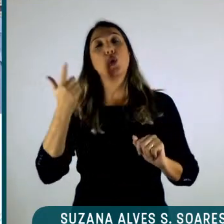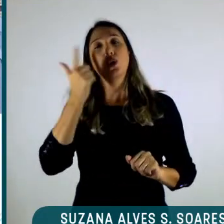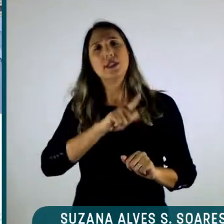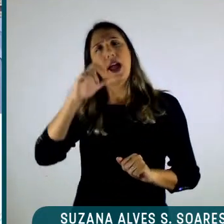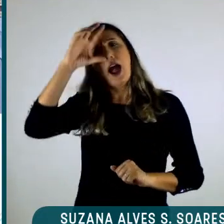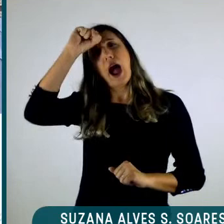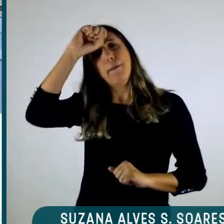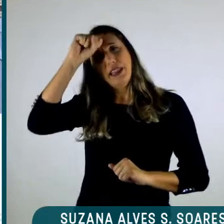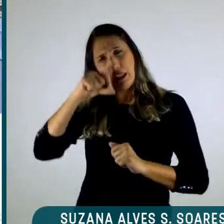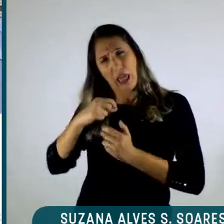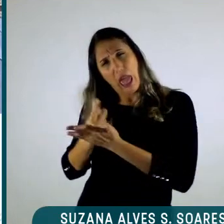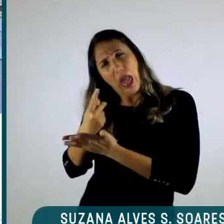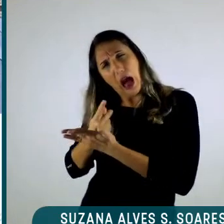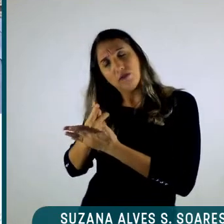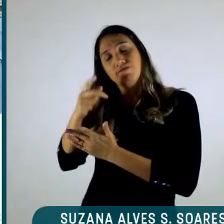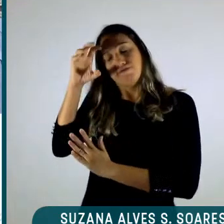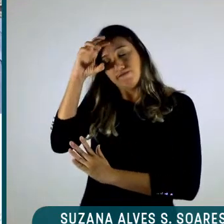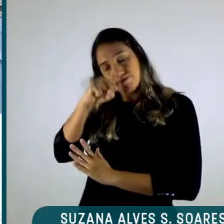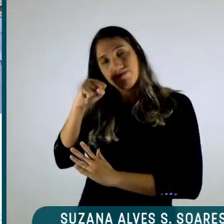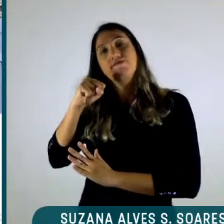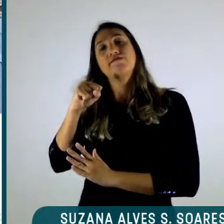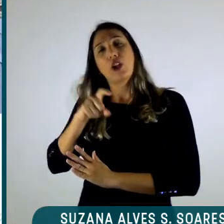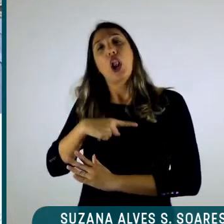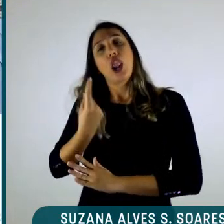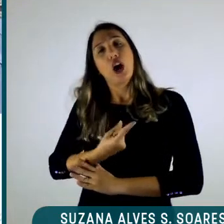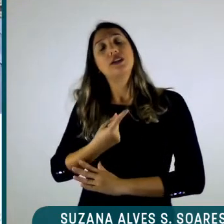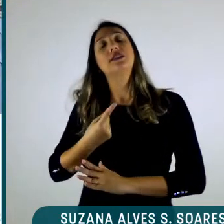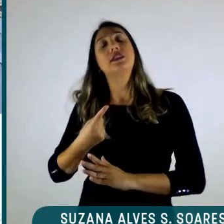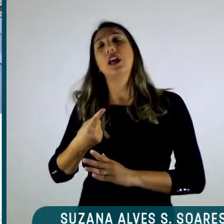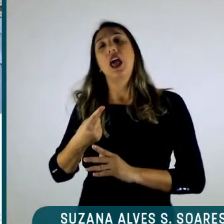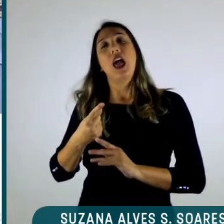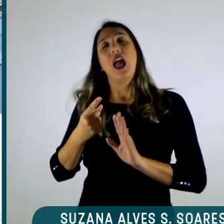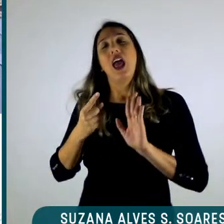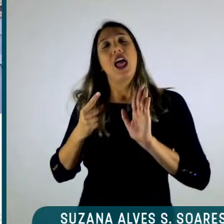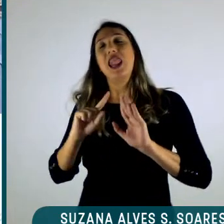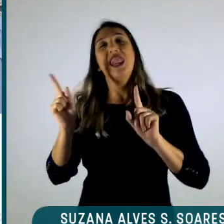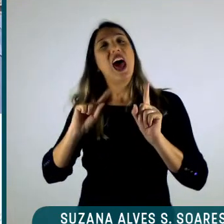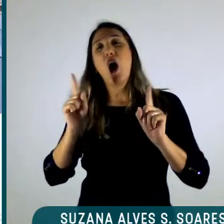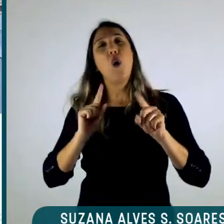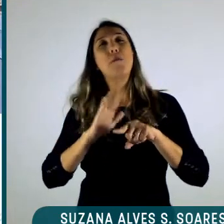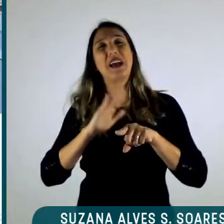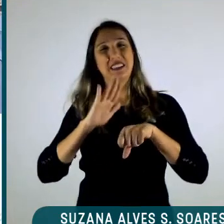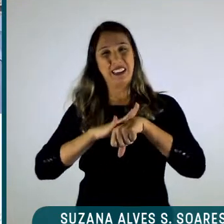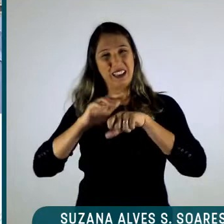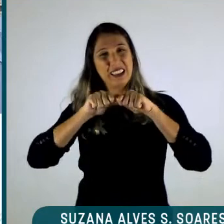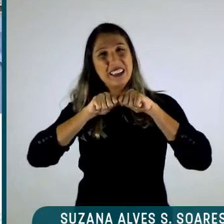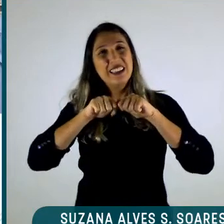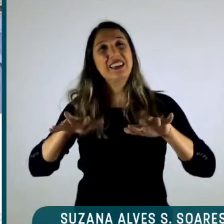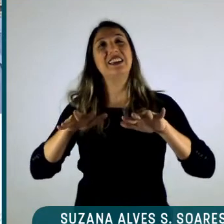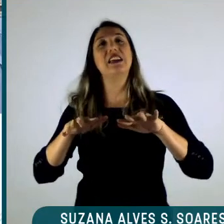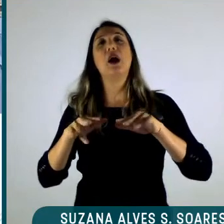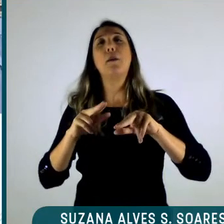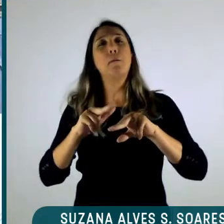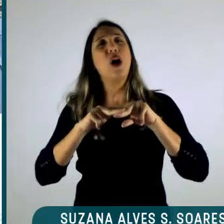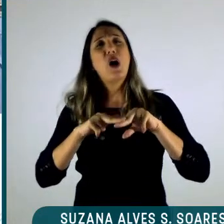has to improve much more so we can learn from our mistakes, our errors, that